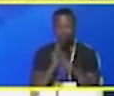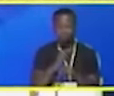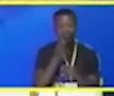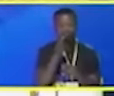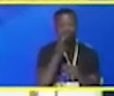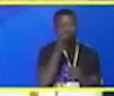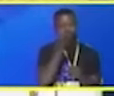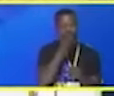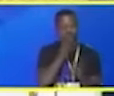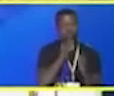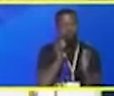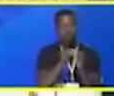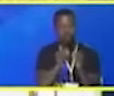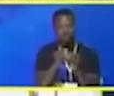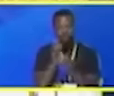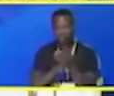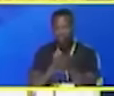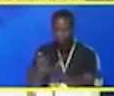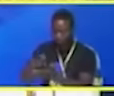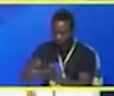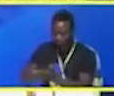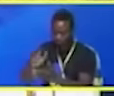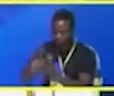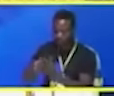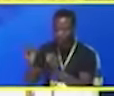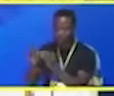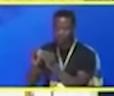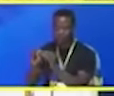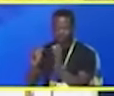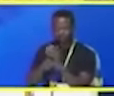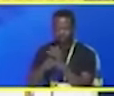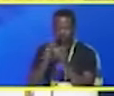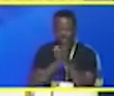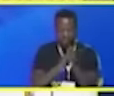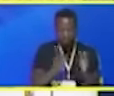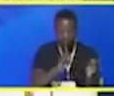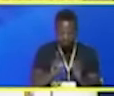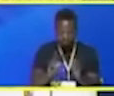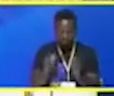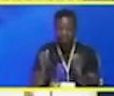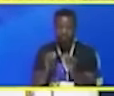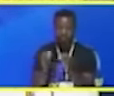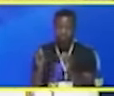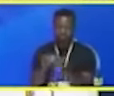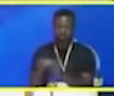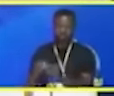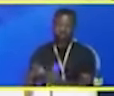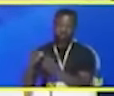who write on exploits. But there are people who do exploits.